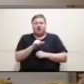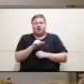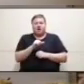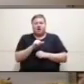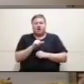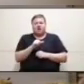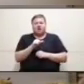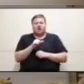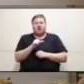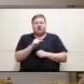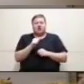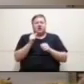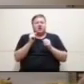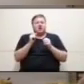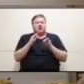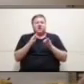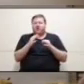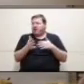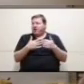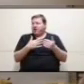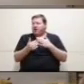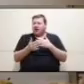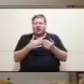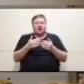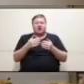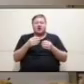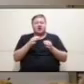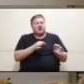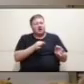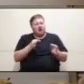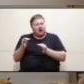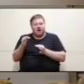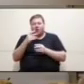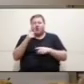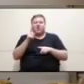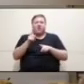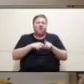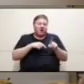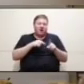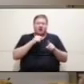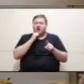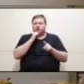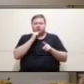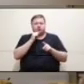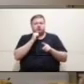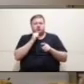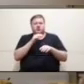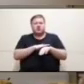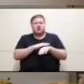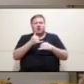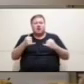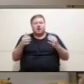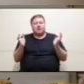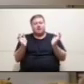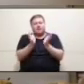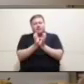any delay or failure to meet the timelines.